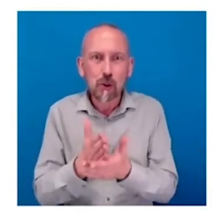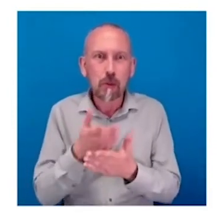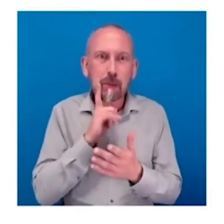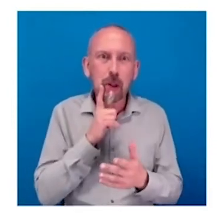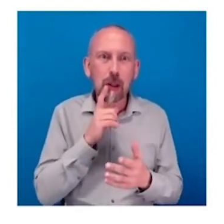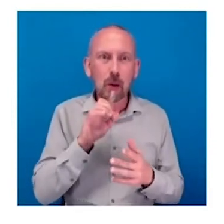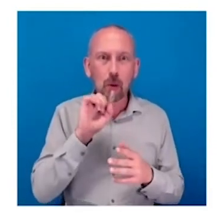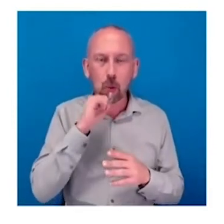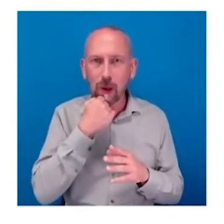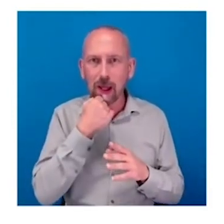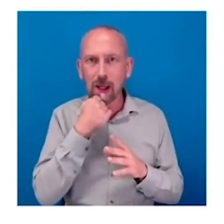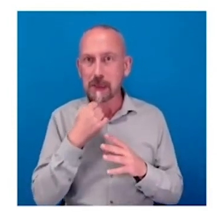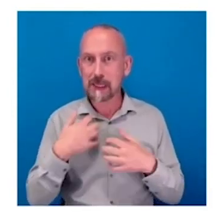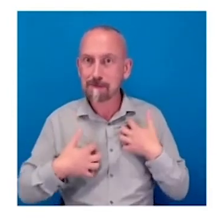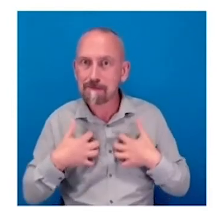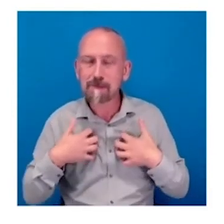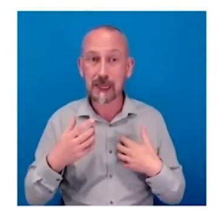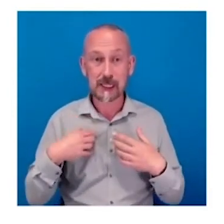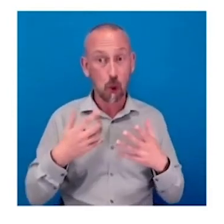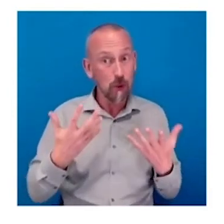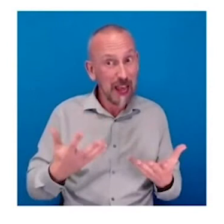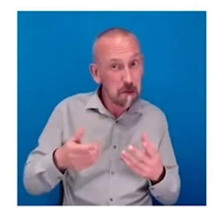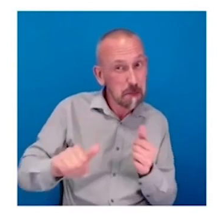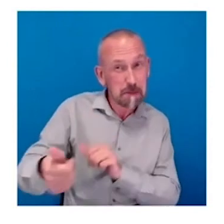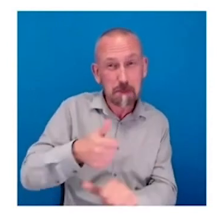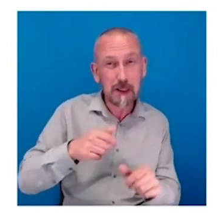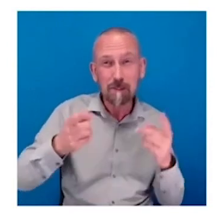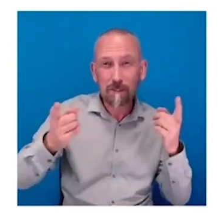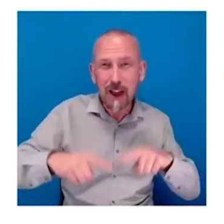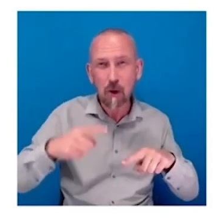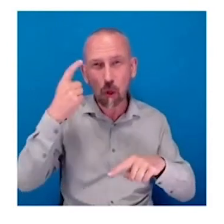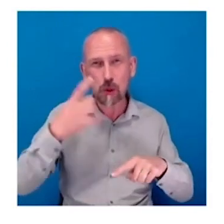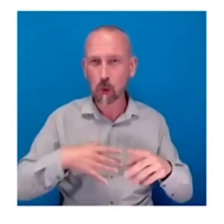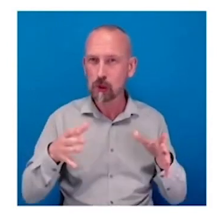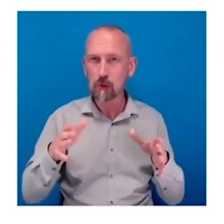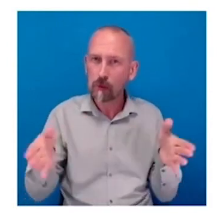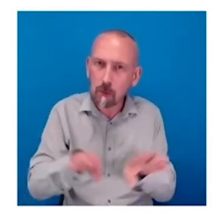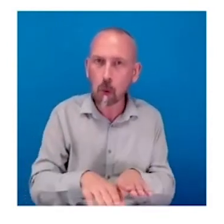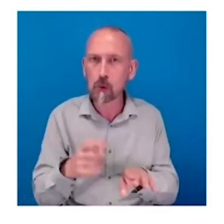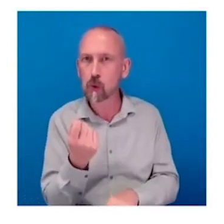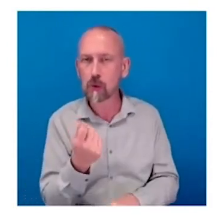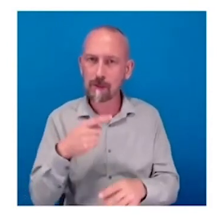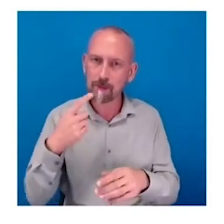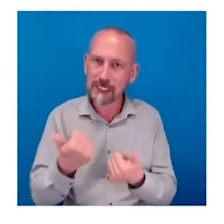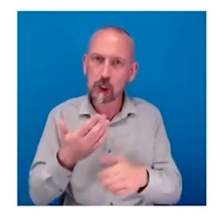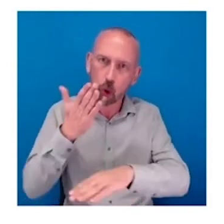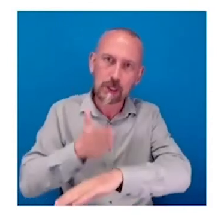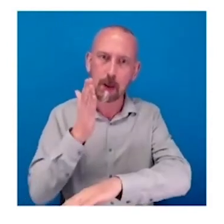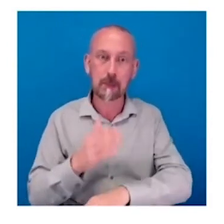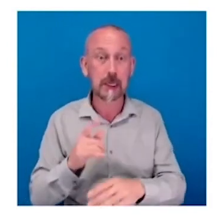for their final thought? Because we've got to wrap up soon and finish on time. James.